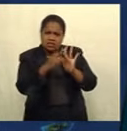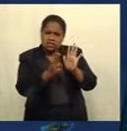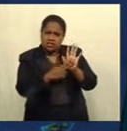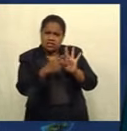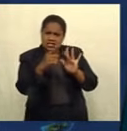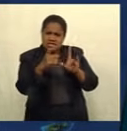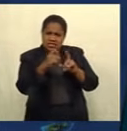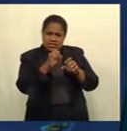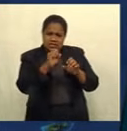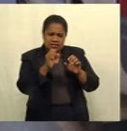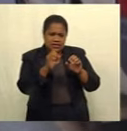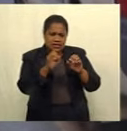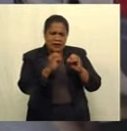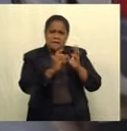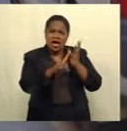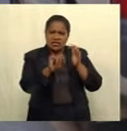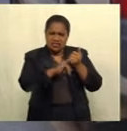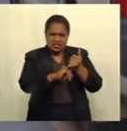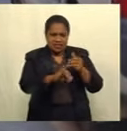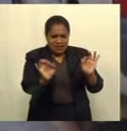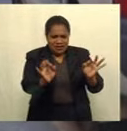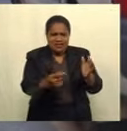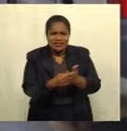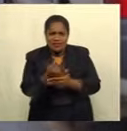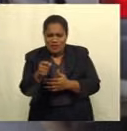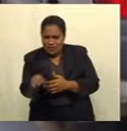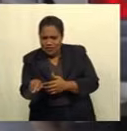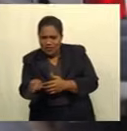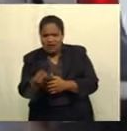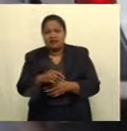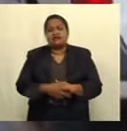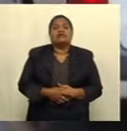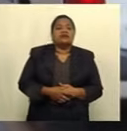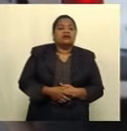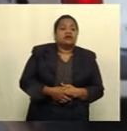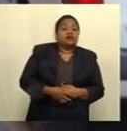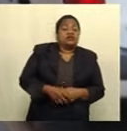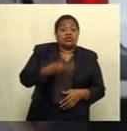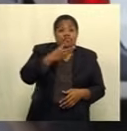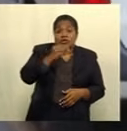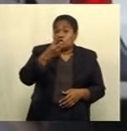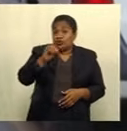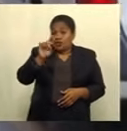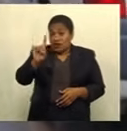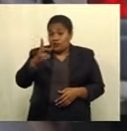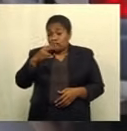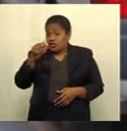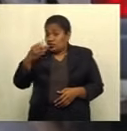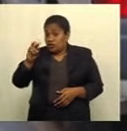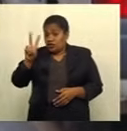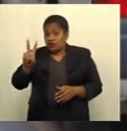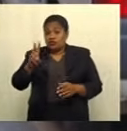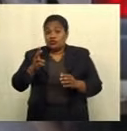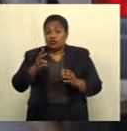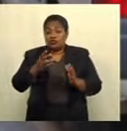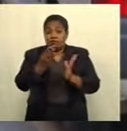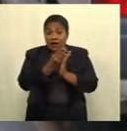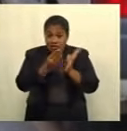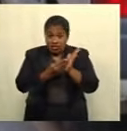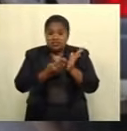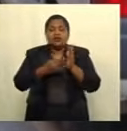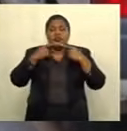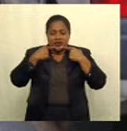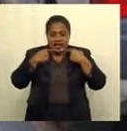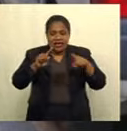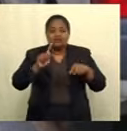duty. That's duty free. See? The 2021-2022 national budget will be announced on the 16th of next month at